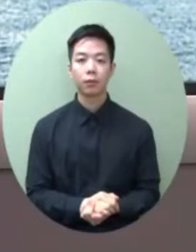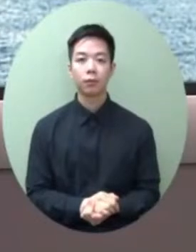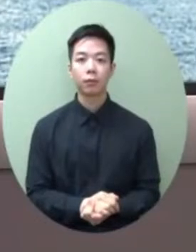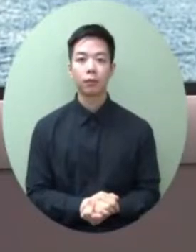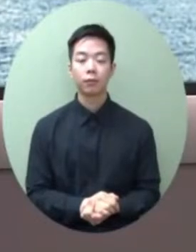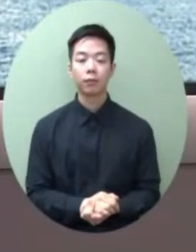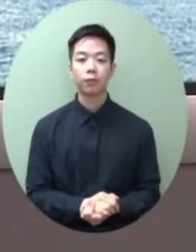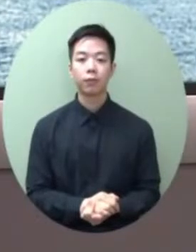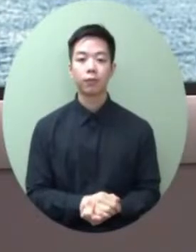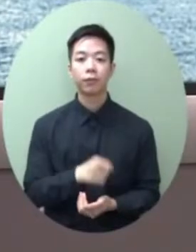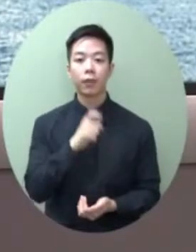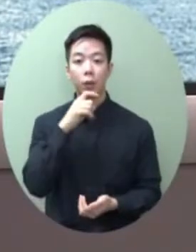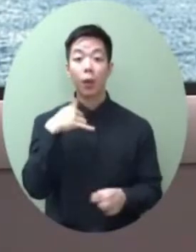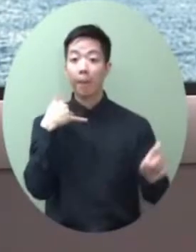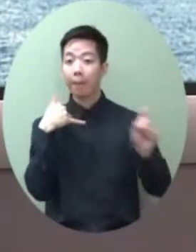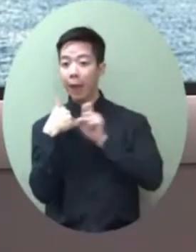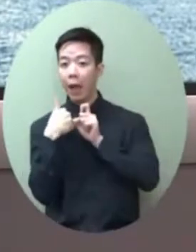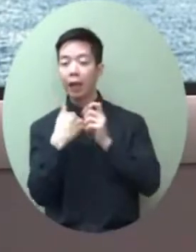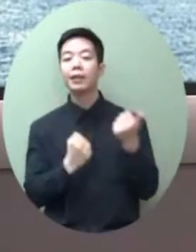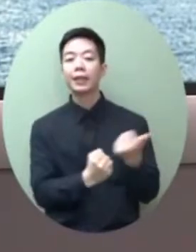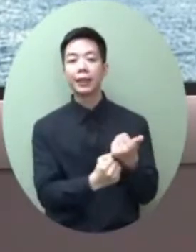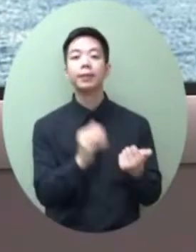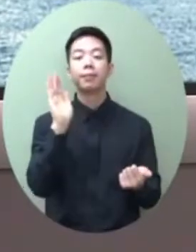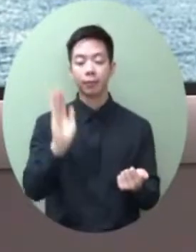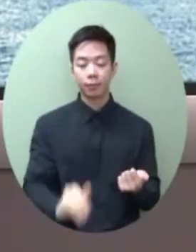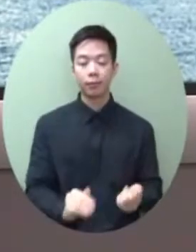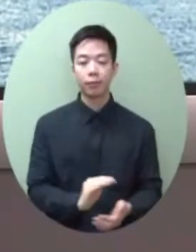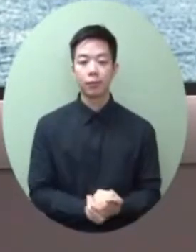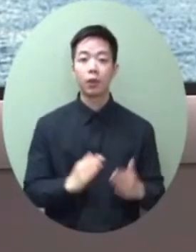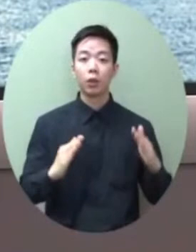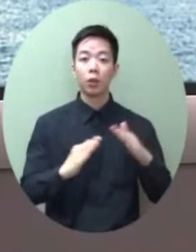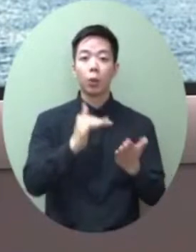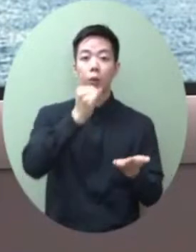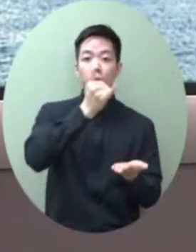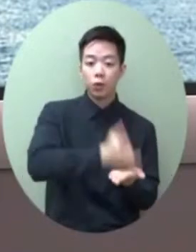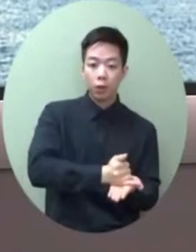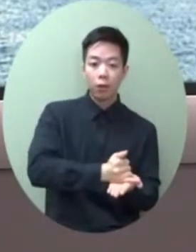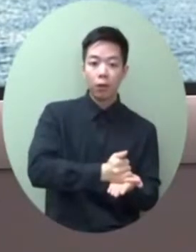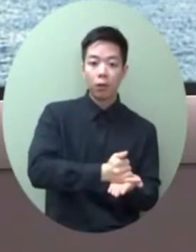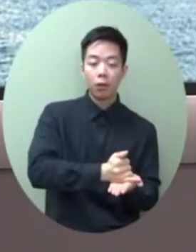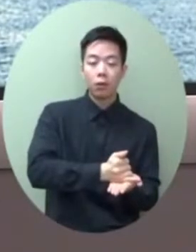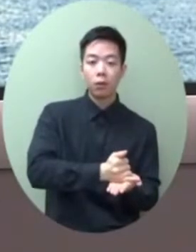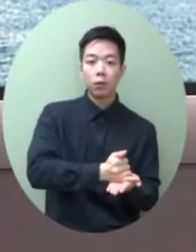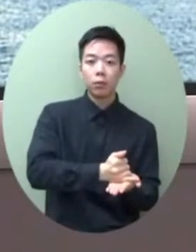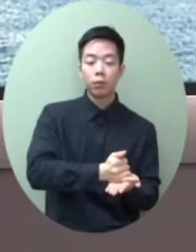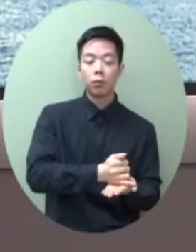resting at home in the community, and we are providing them with hotline support. For those